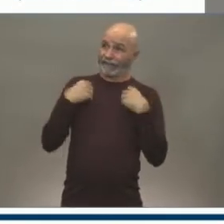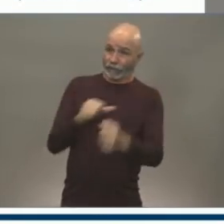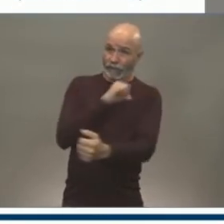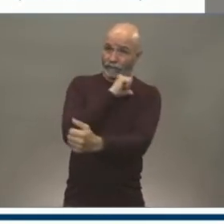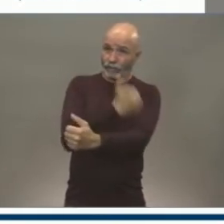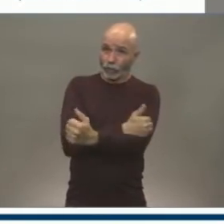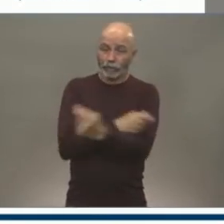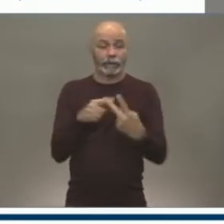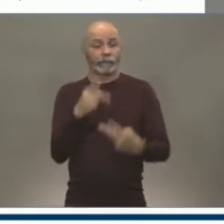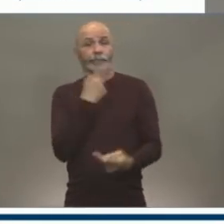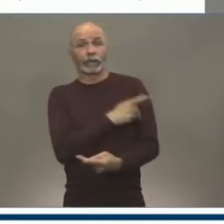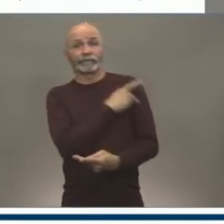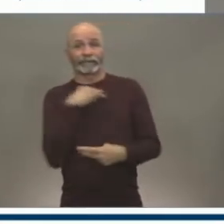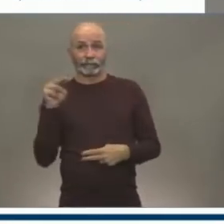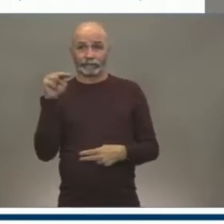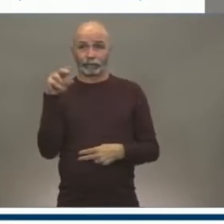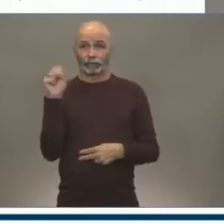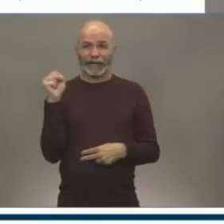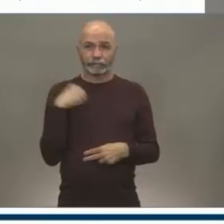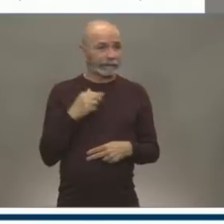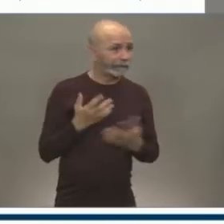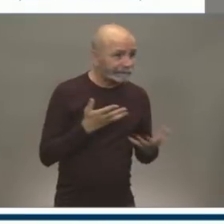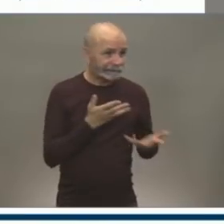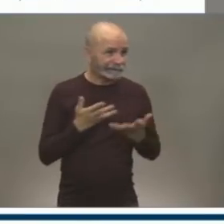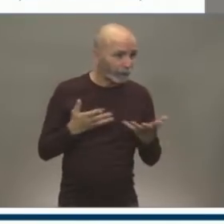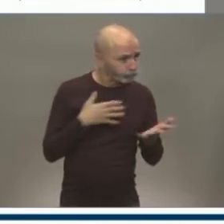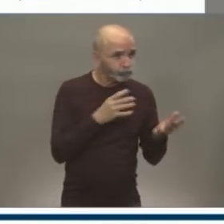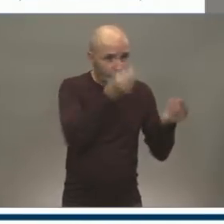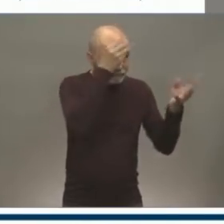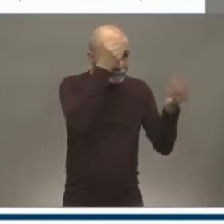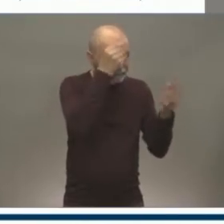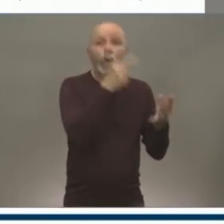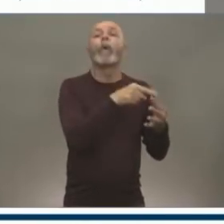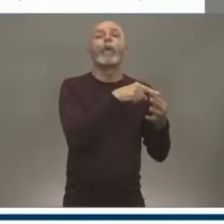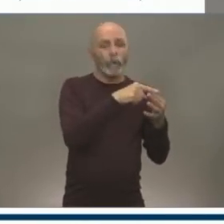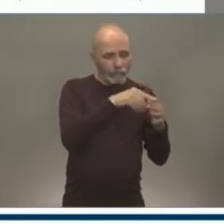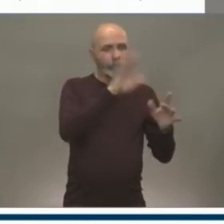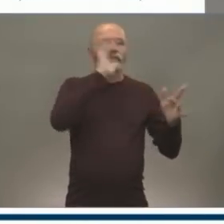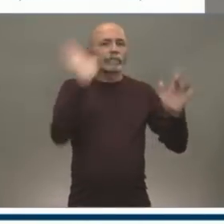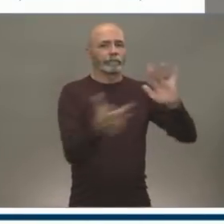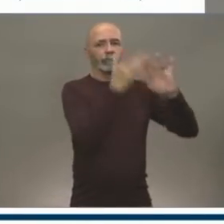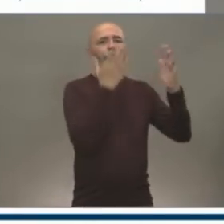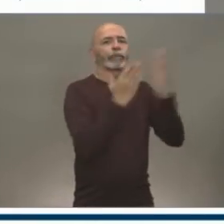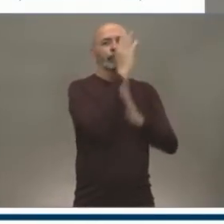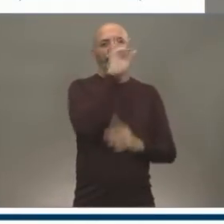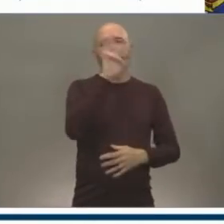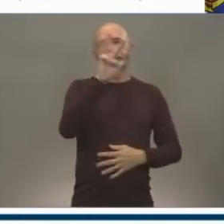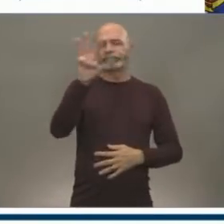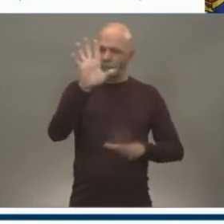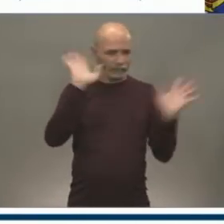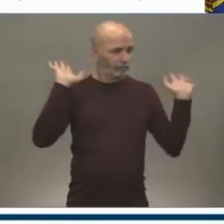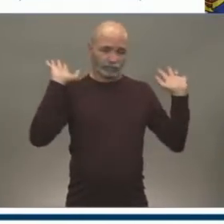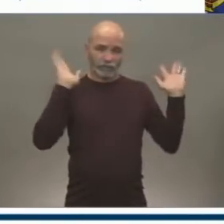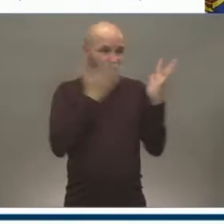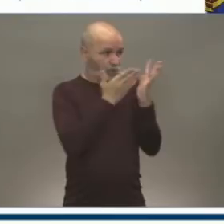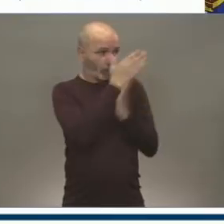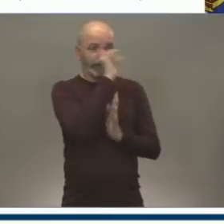government in terms of our communication, website, social media, to be as clear as possible.